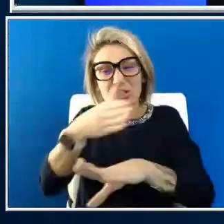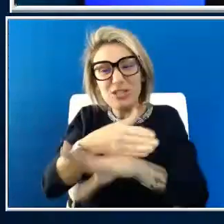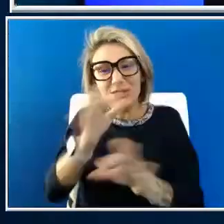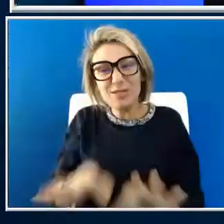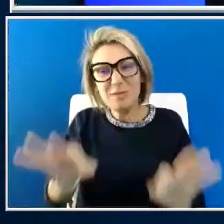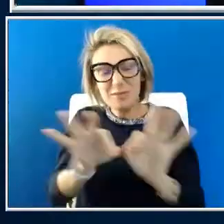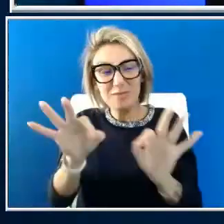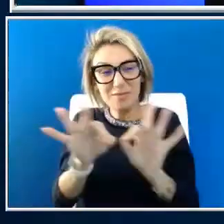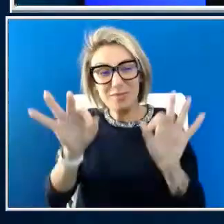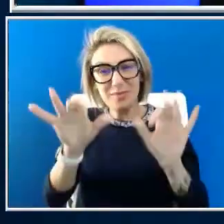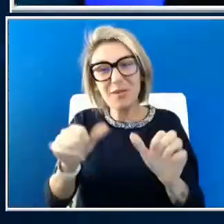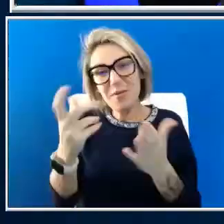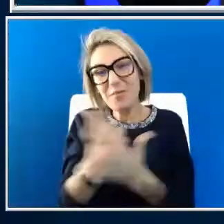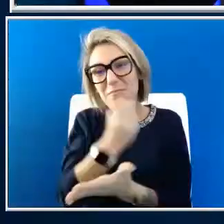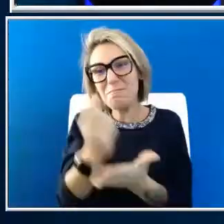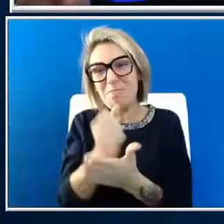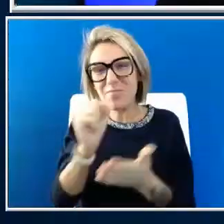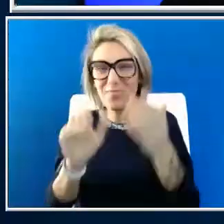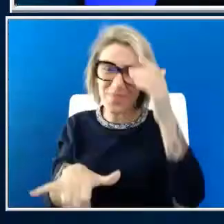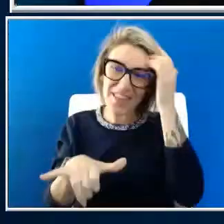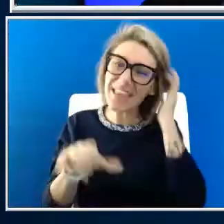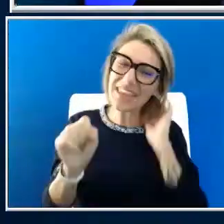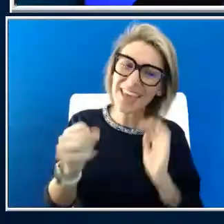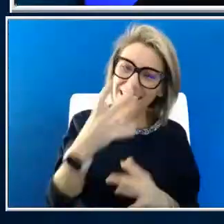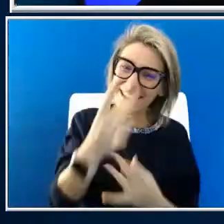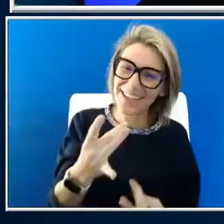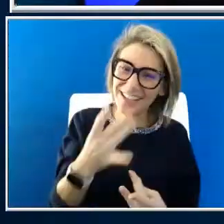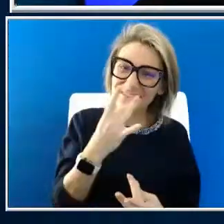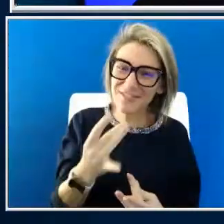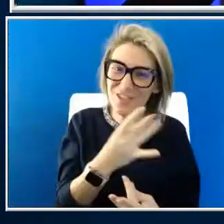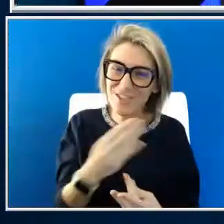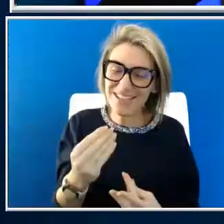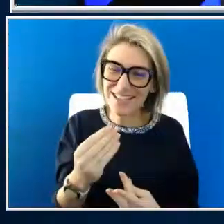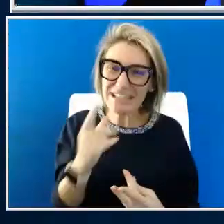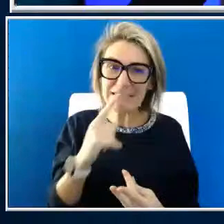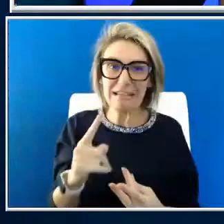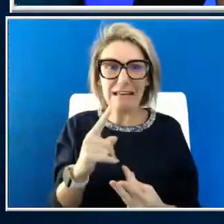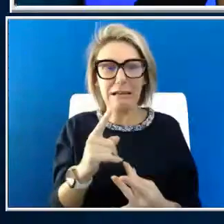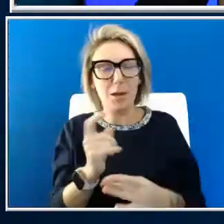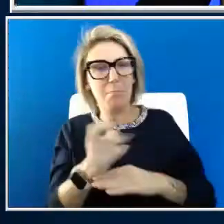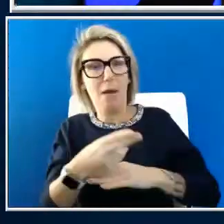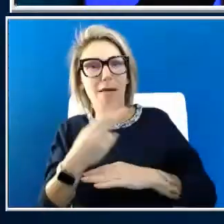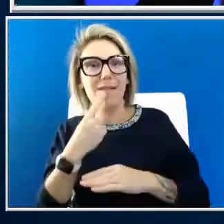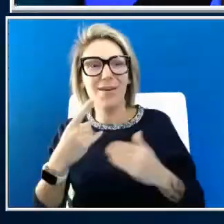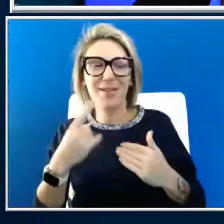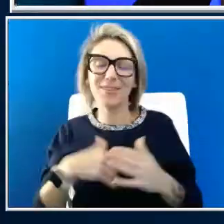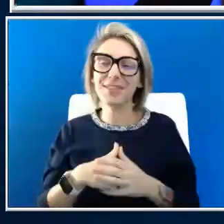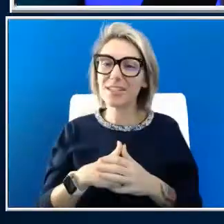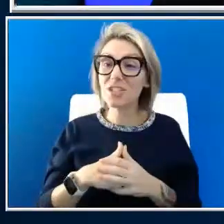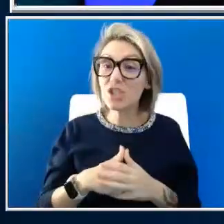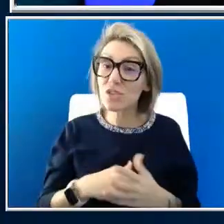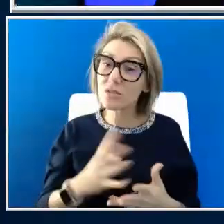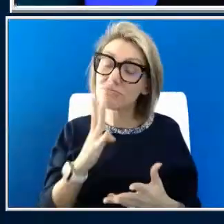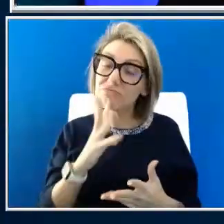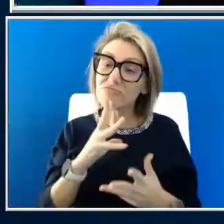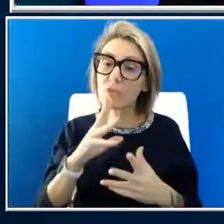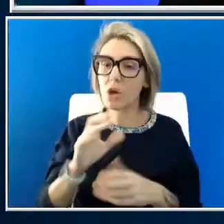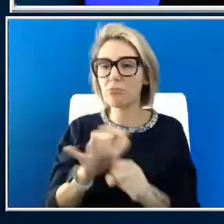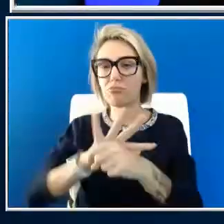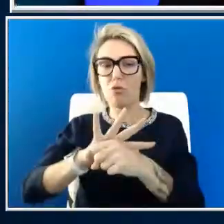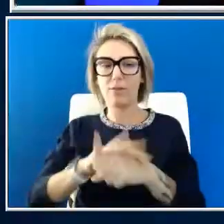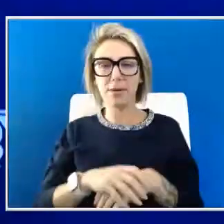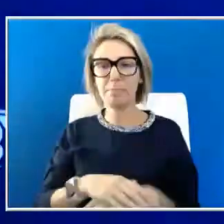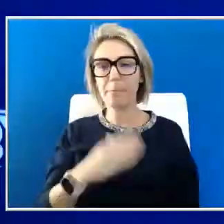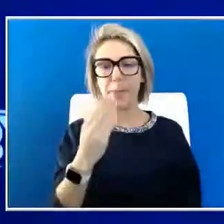important thing. Keeping it interesting. They didn't go over there for just to have a blowout. So kept it fun. Okay, so let's talk COVID real quick. Yeah,